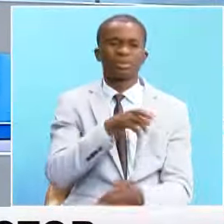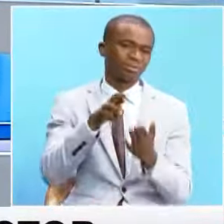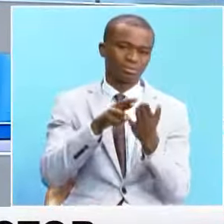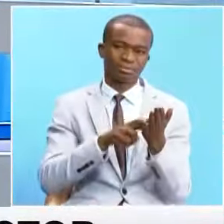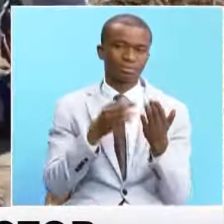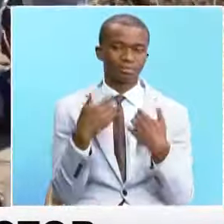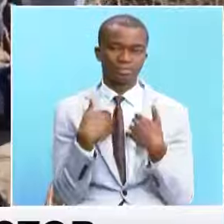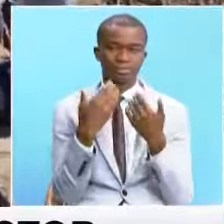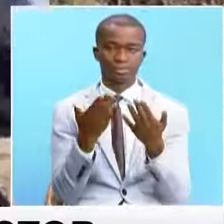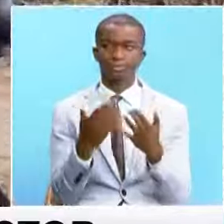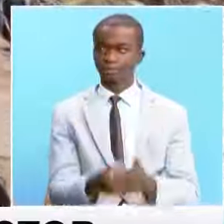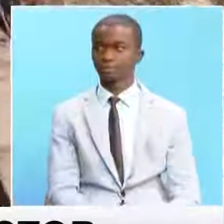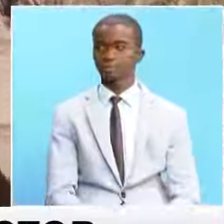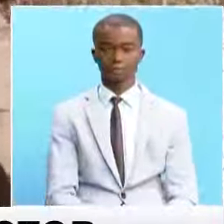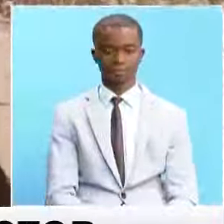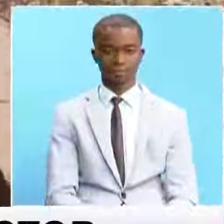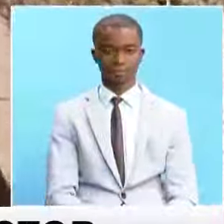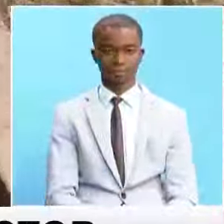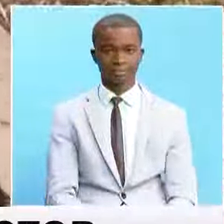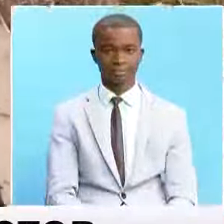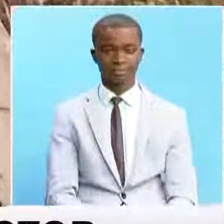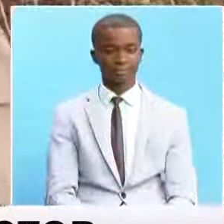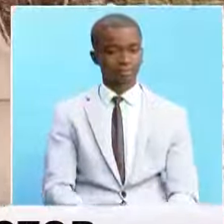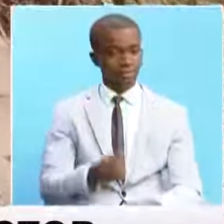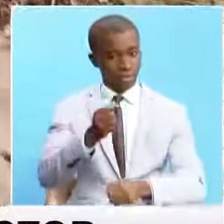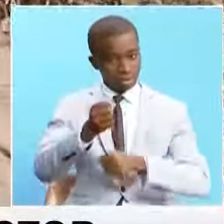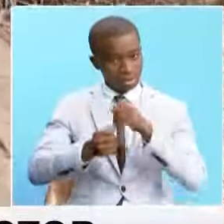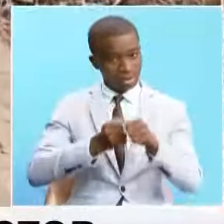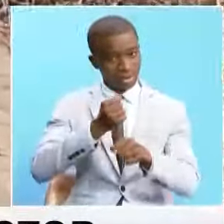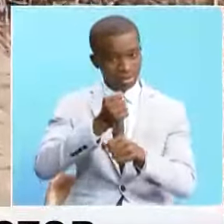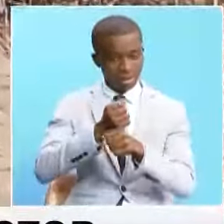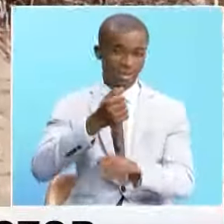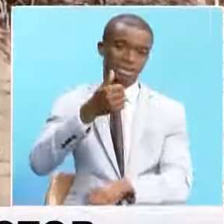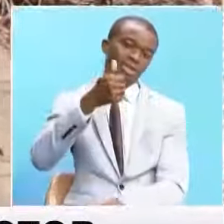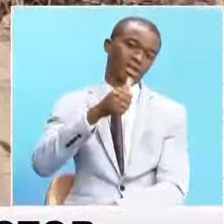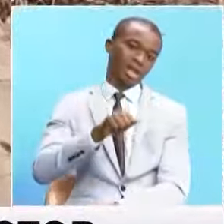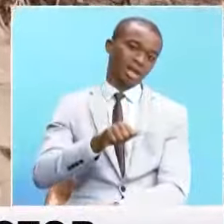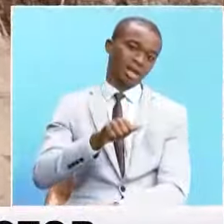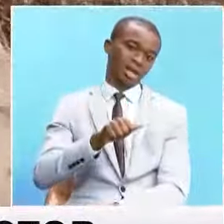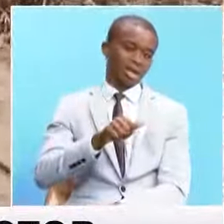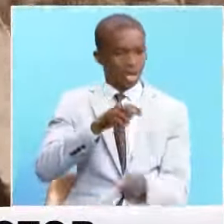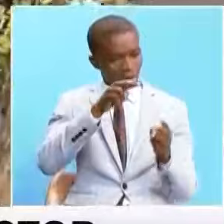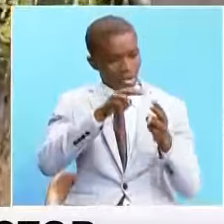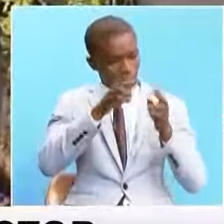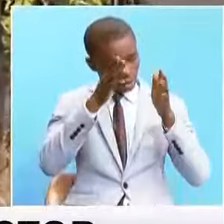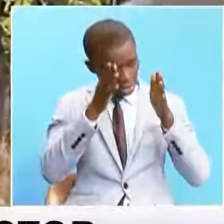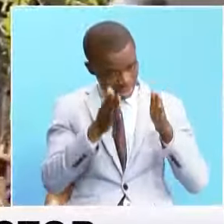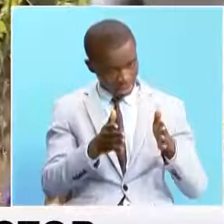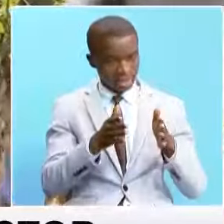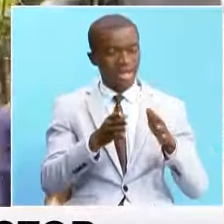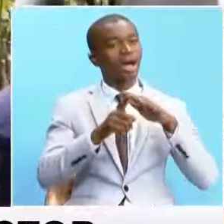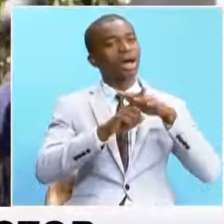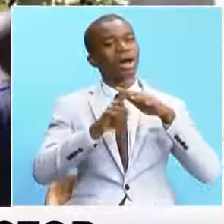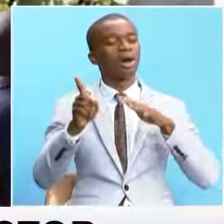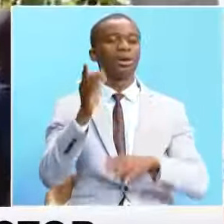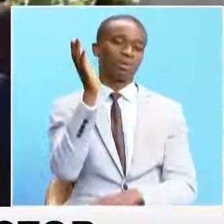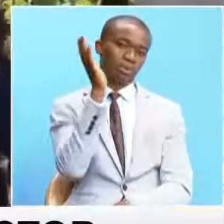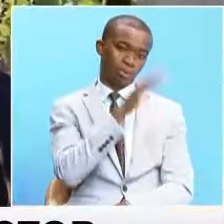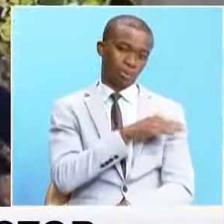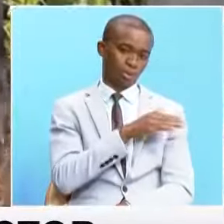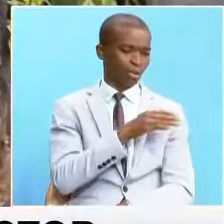report. It's now 10 years since the contractors who were engaged to construct a deep tank and a staff house for the